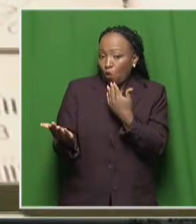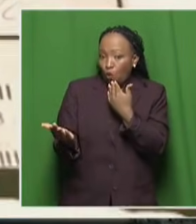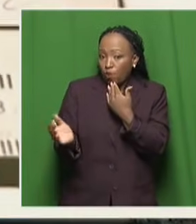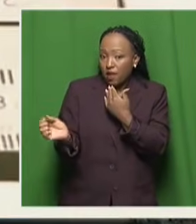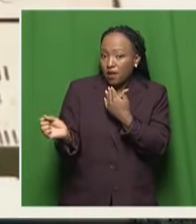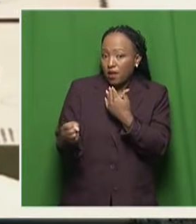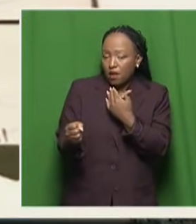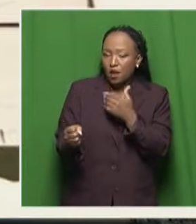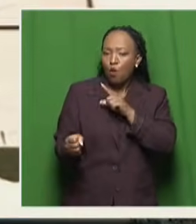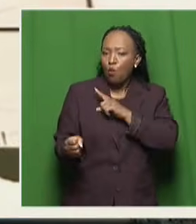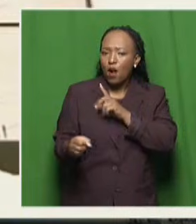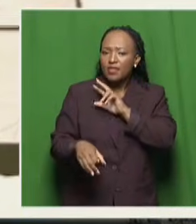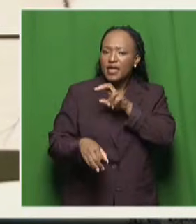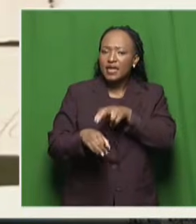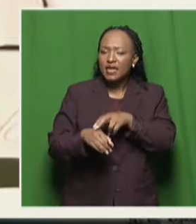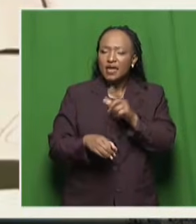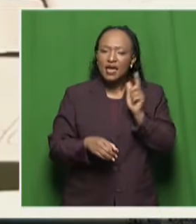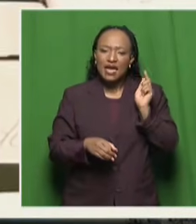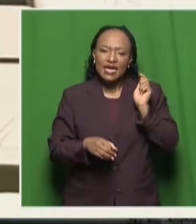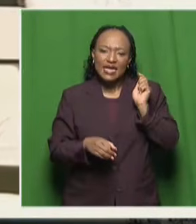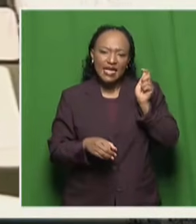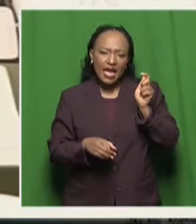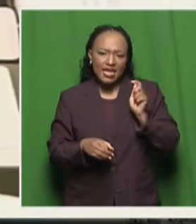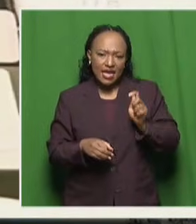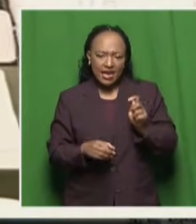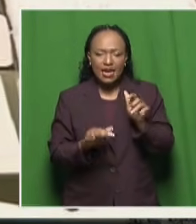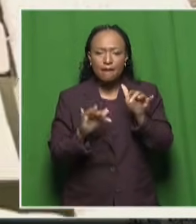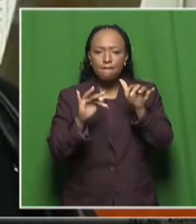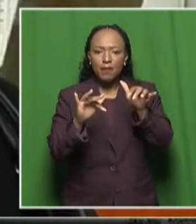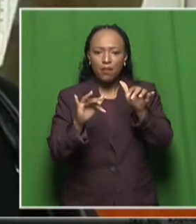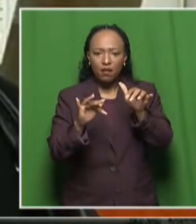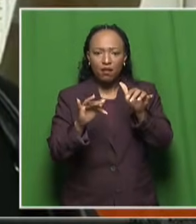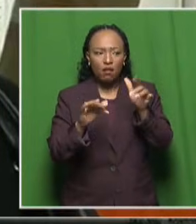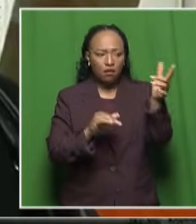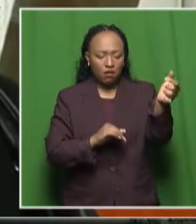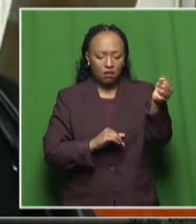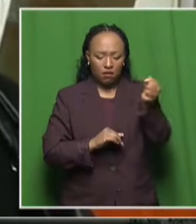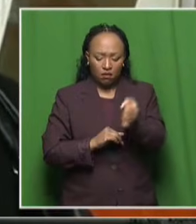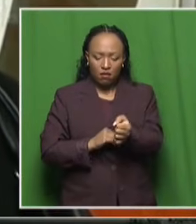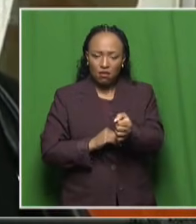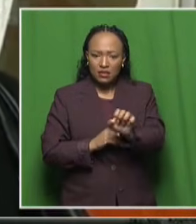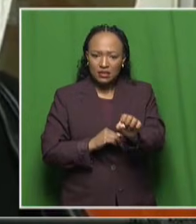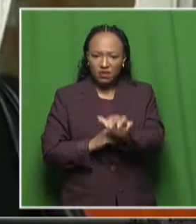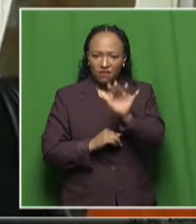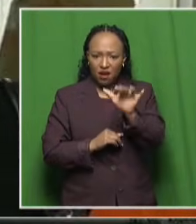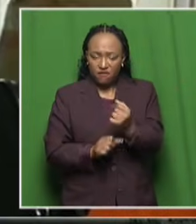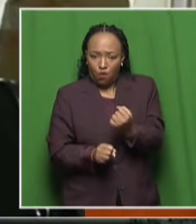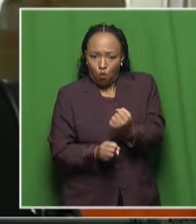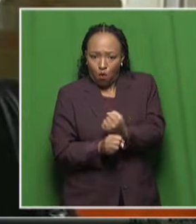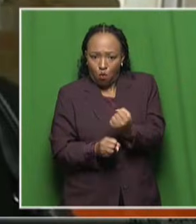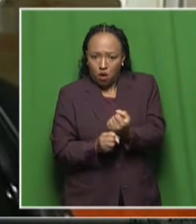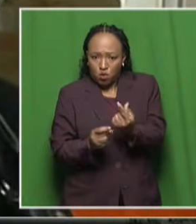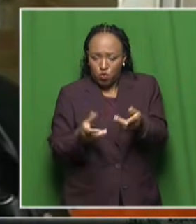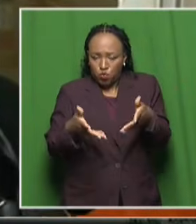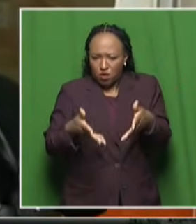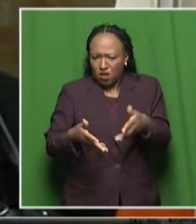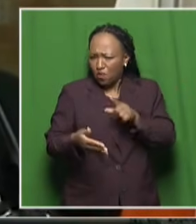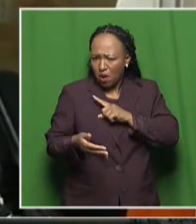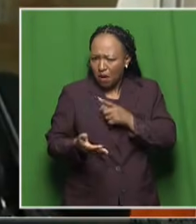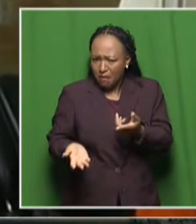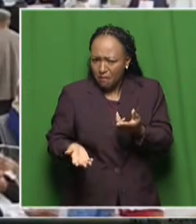they need these 7 Kenyan nationals to be brought in to do this work? You know, Sakina, you know,